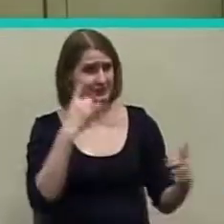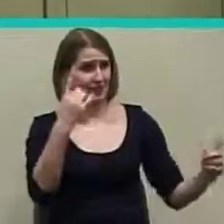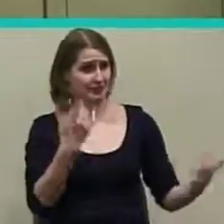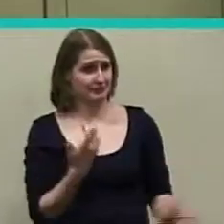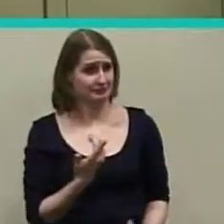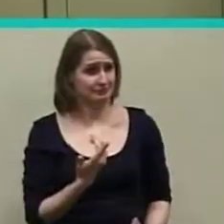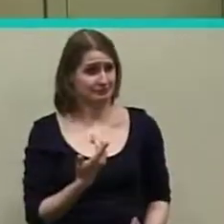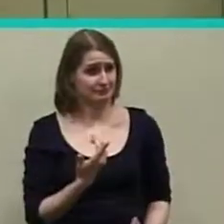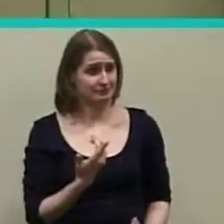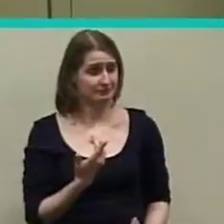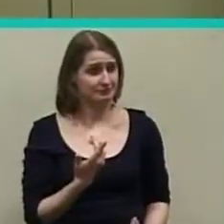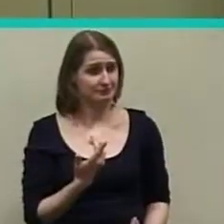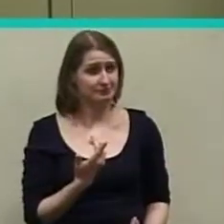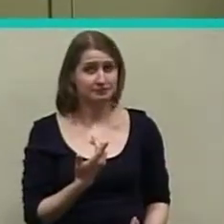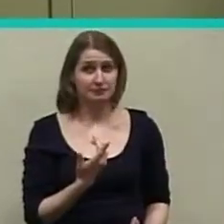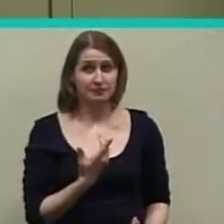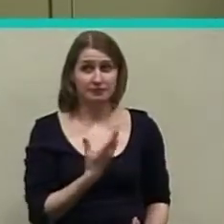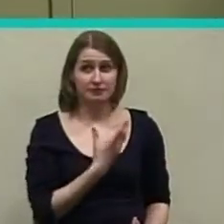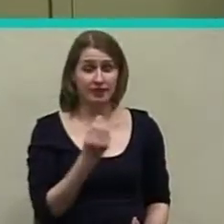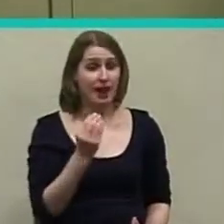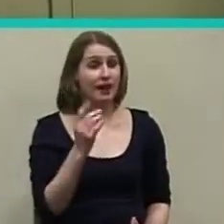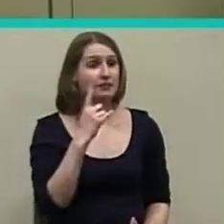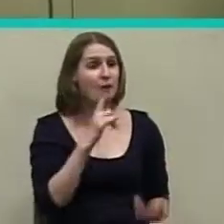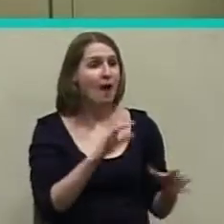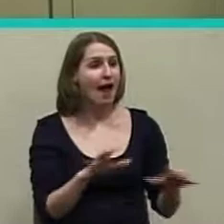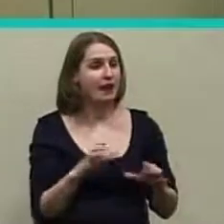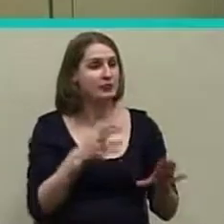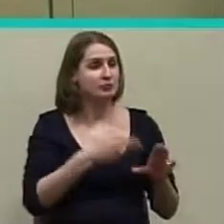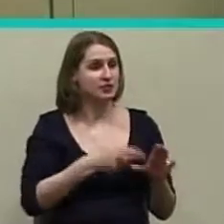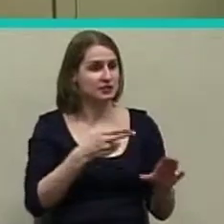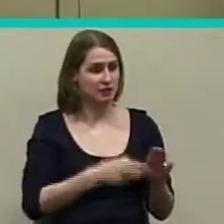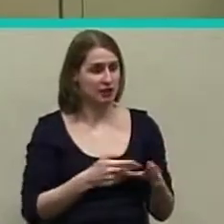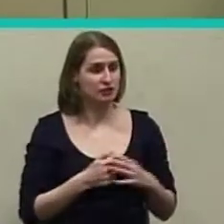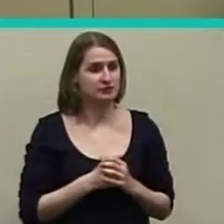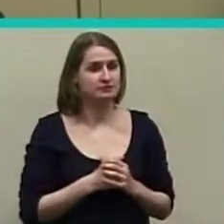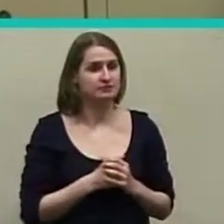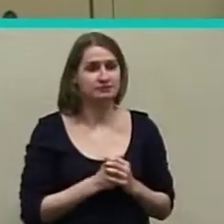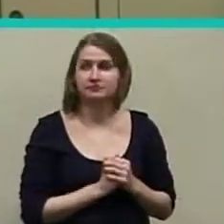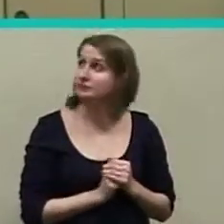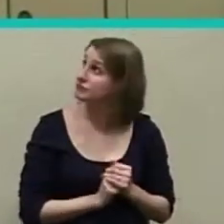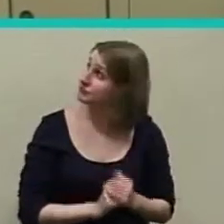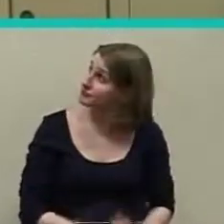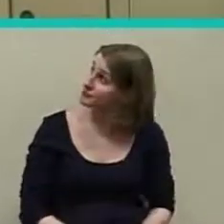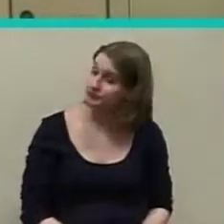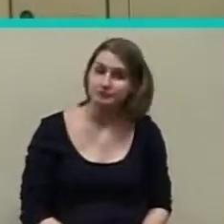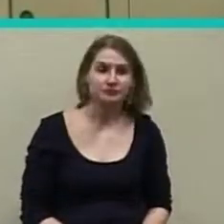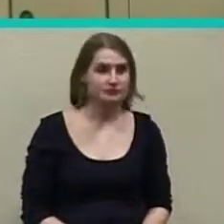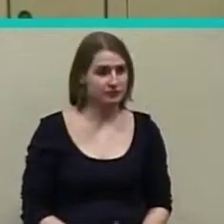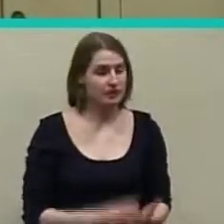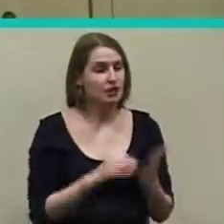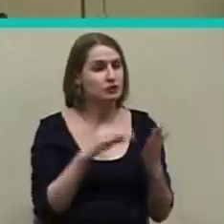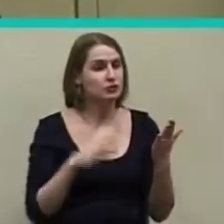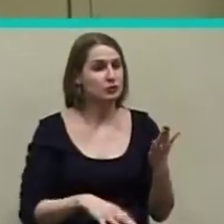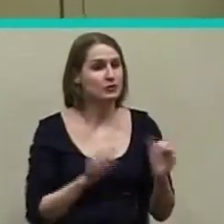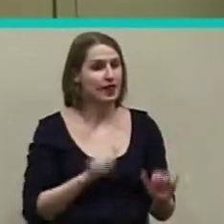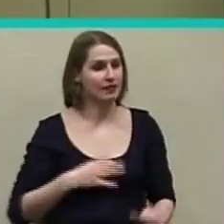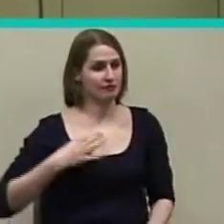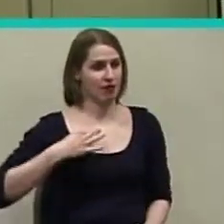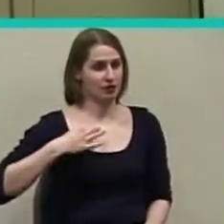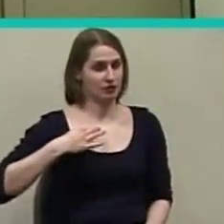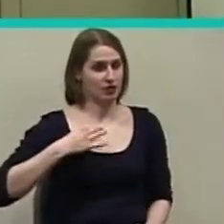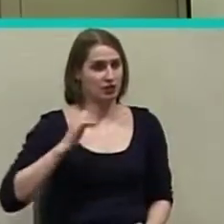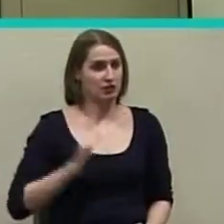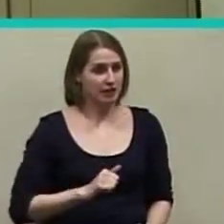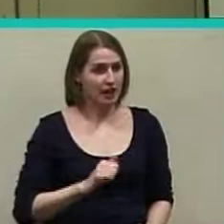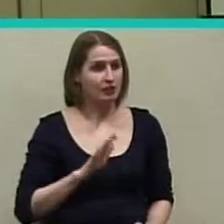Same kind of thing around academic participation. Teacher gives an opportunity to respond. Okay? Student can volunteer, can be called on, can